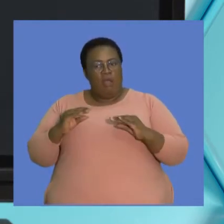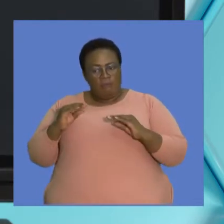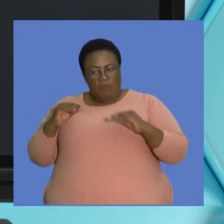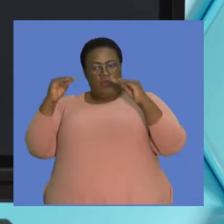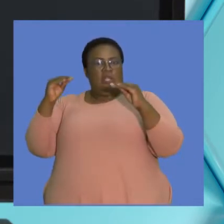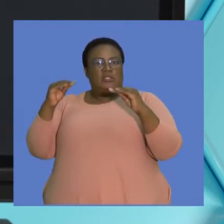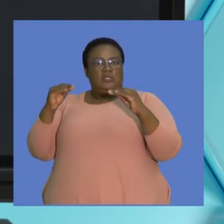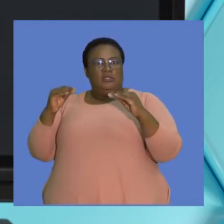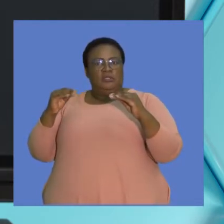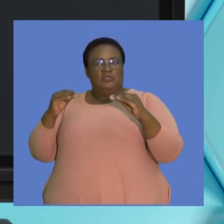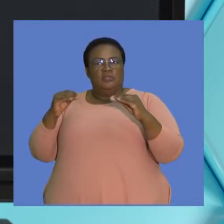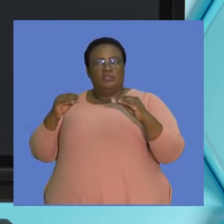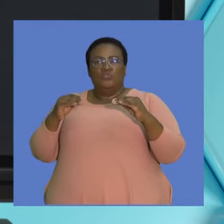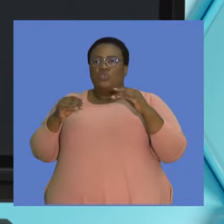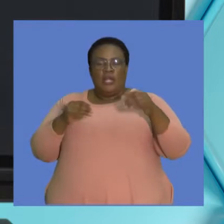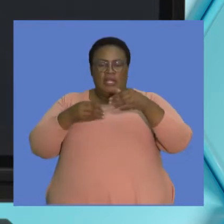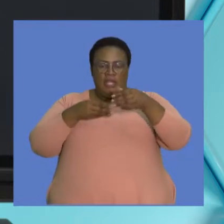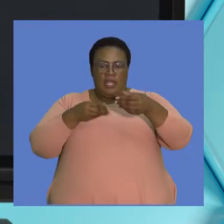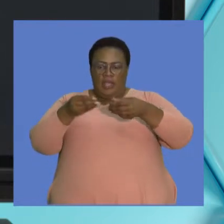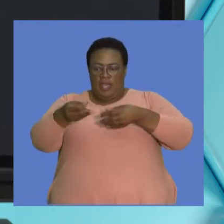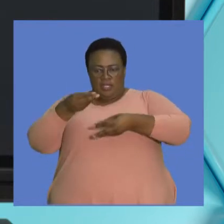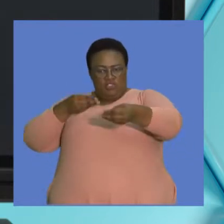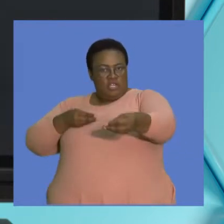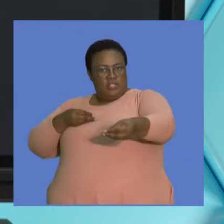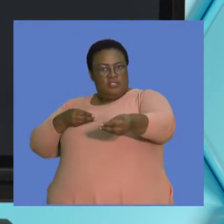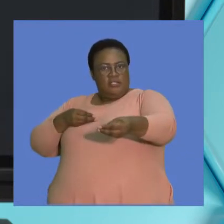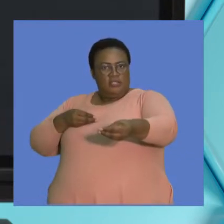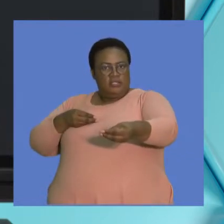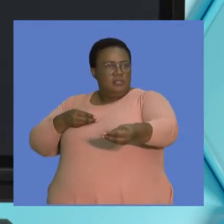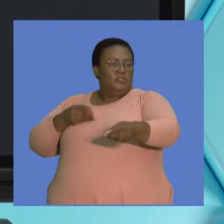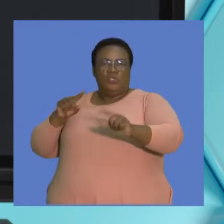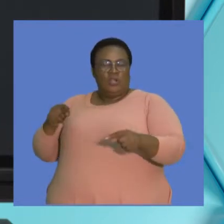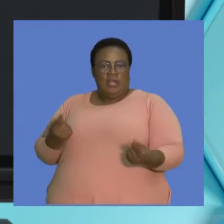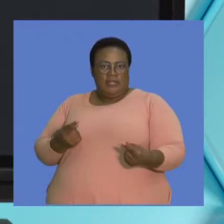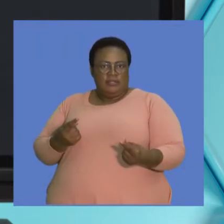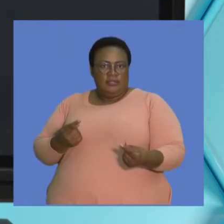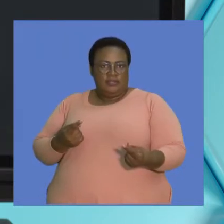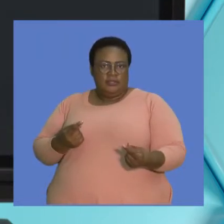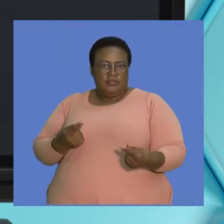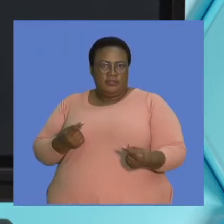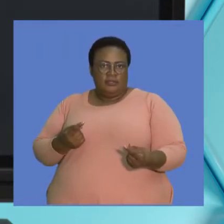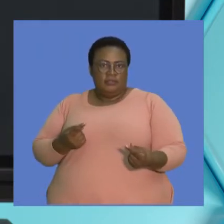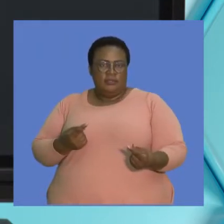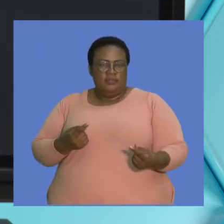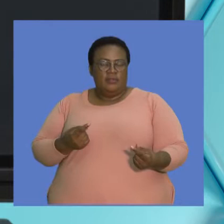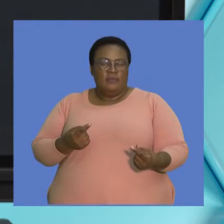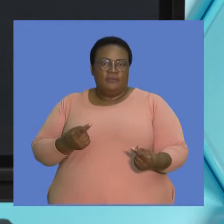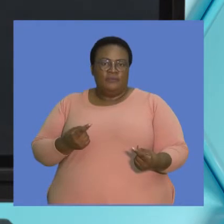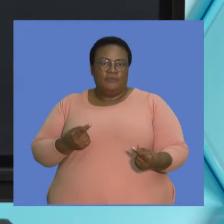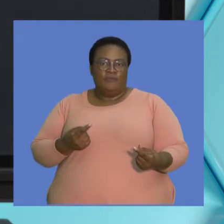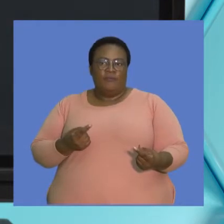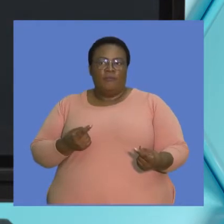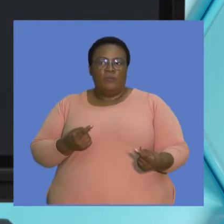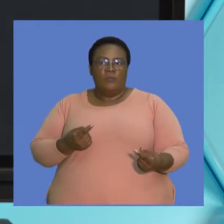going to say, okay, let's just exchange. I take the very same one but an upgraded one, and I give you the one that I was using. You